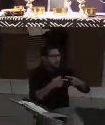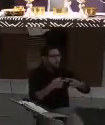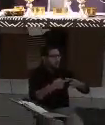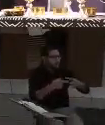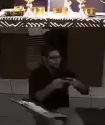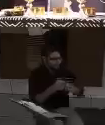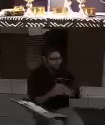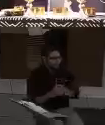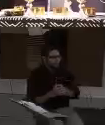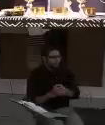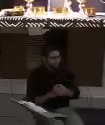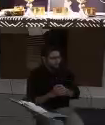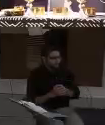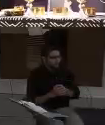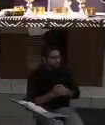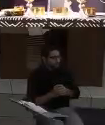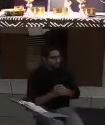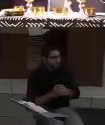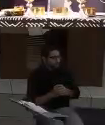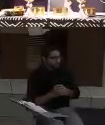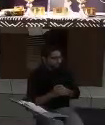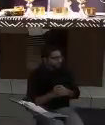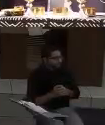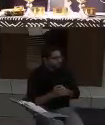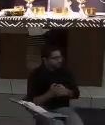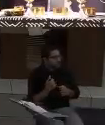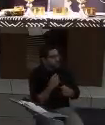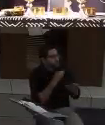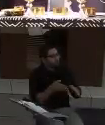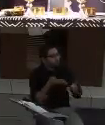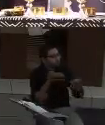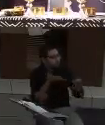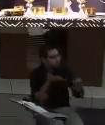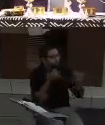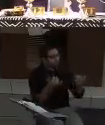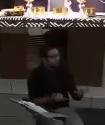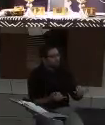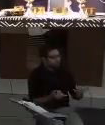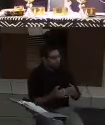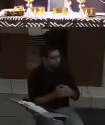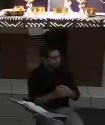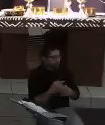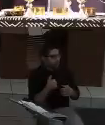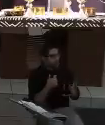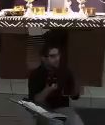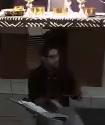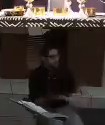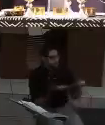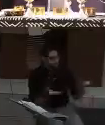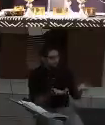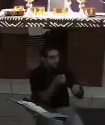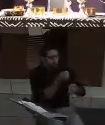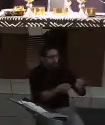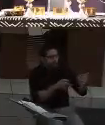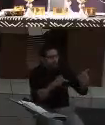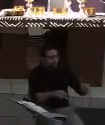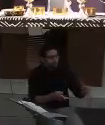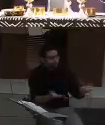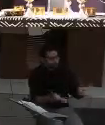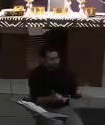time and our talents and our treasures that we offer to God in this place, I encourage each person to pursue